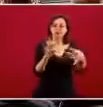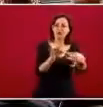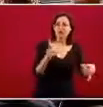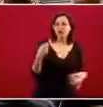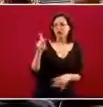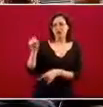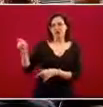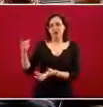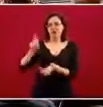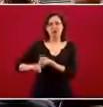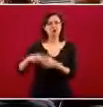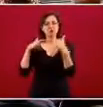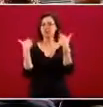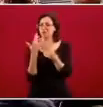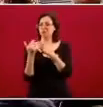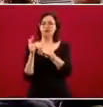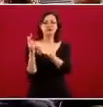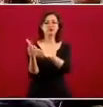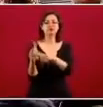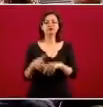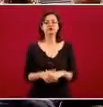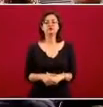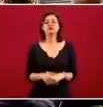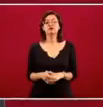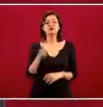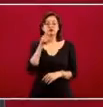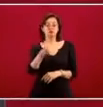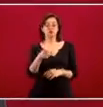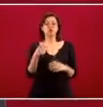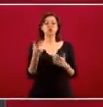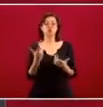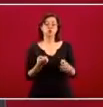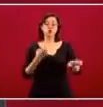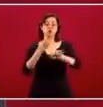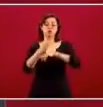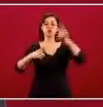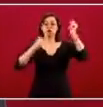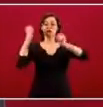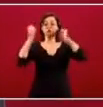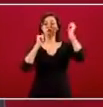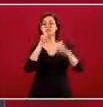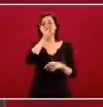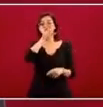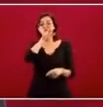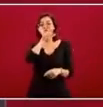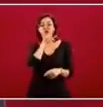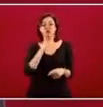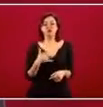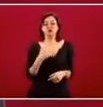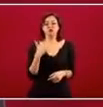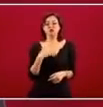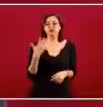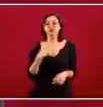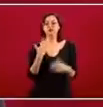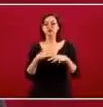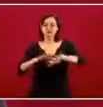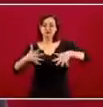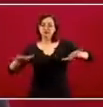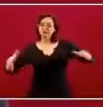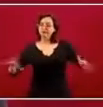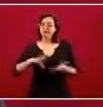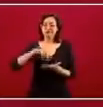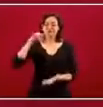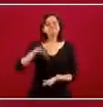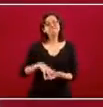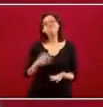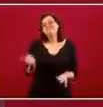the way we have been cooperating and sharing information. And one of the concerns regarding the states that have a lot